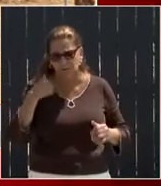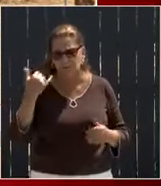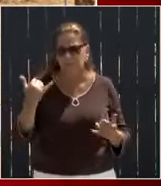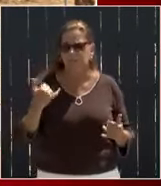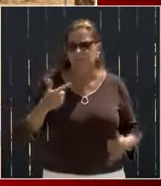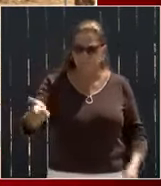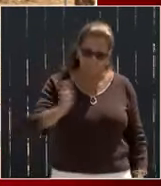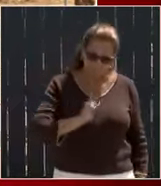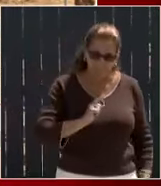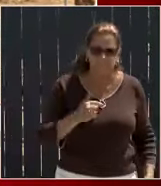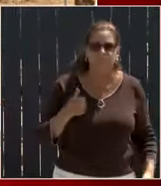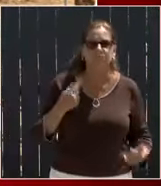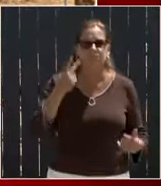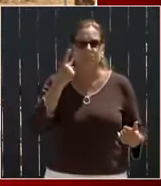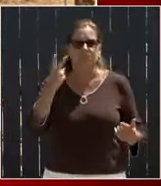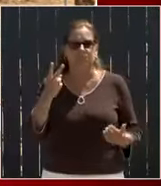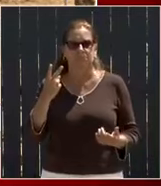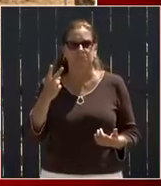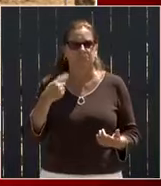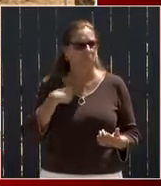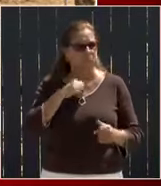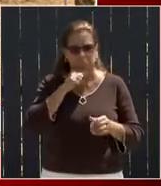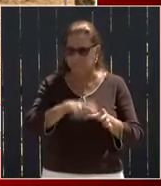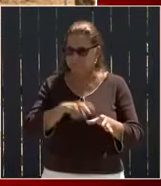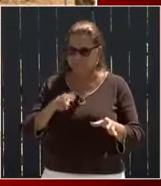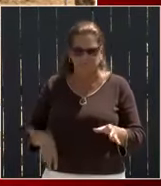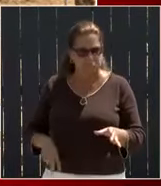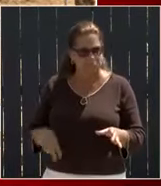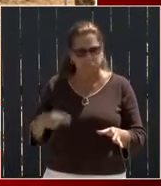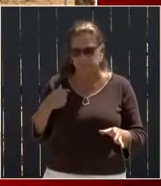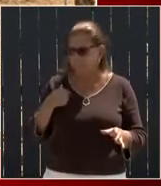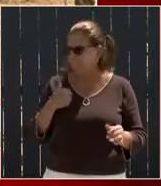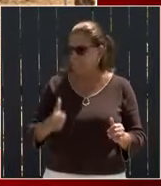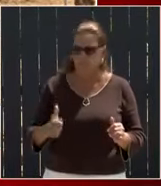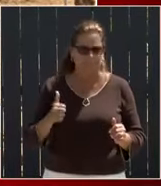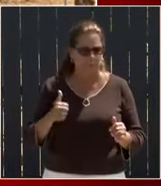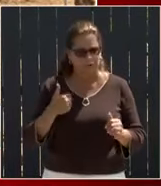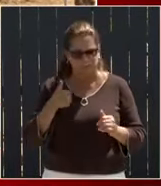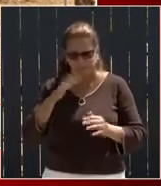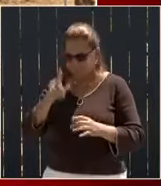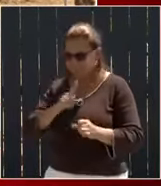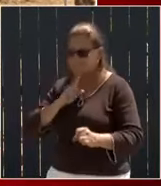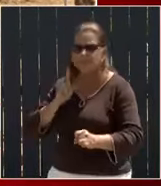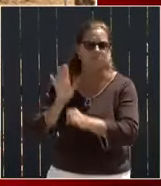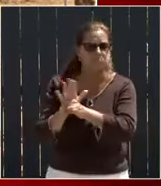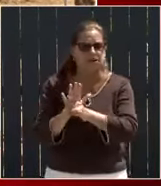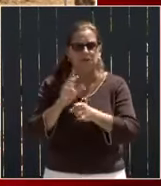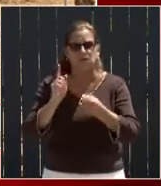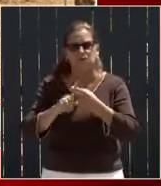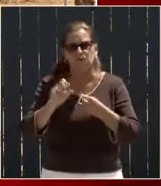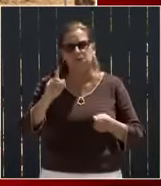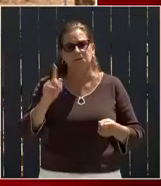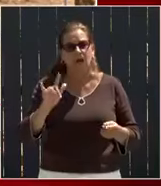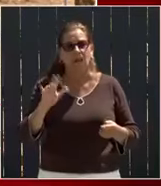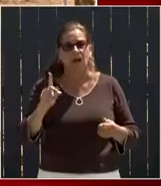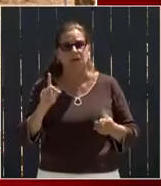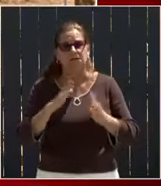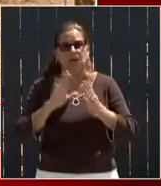was not going to walk away from Skyland no matter how hard it got. And some projects are